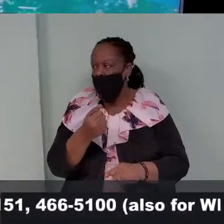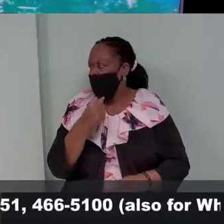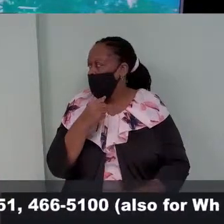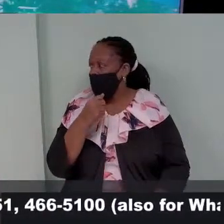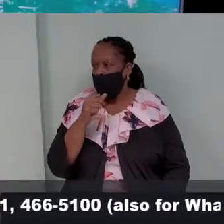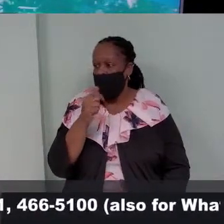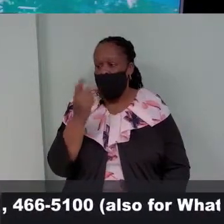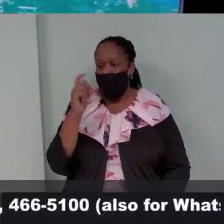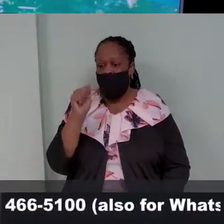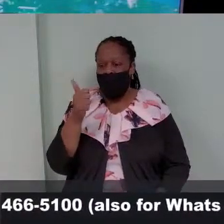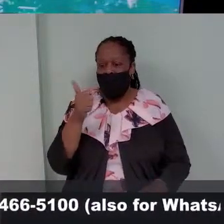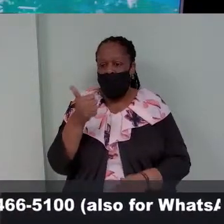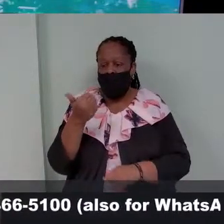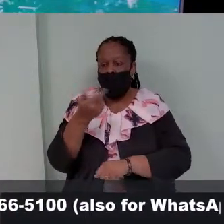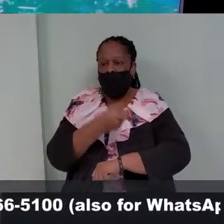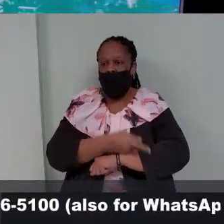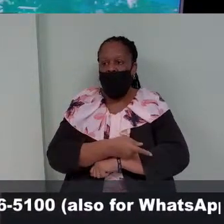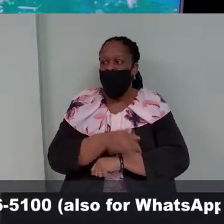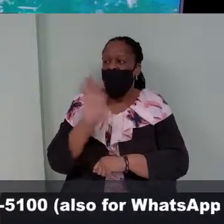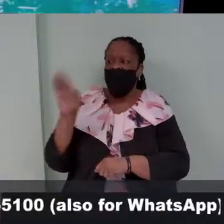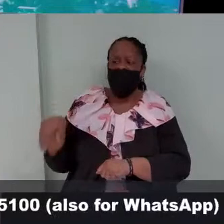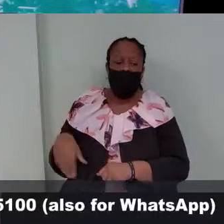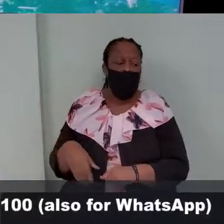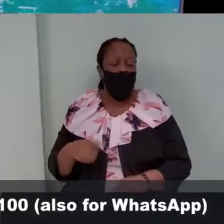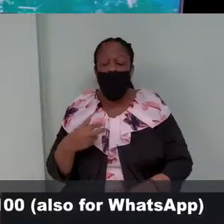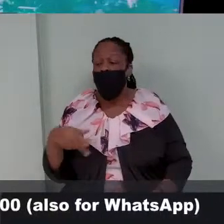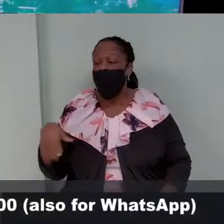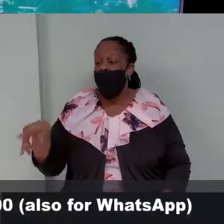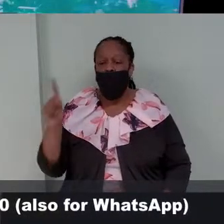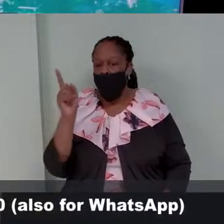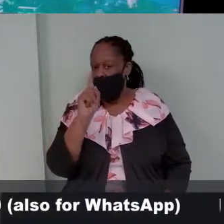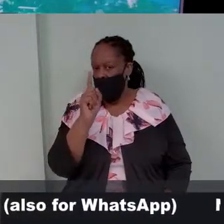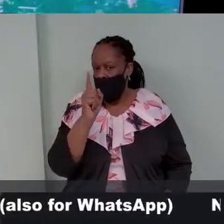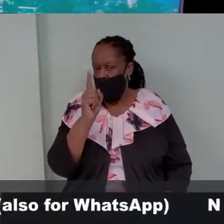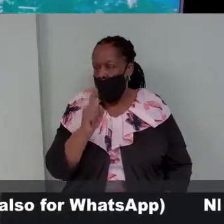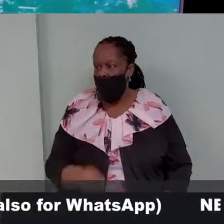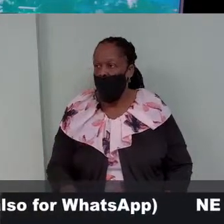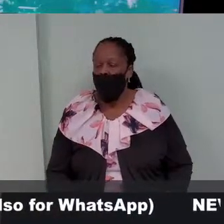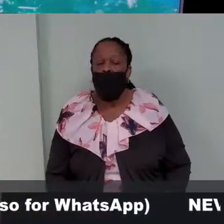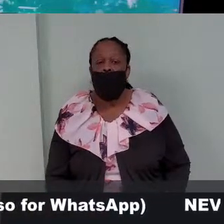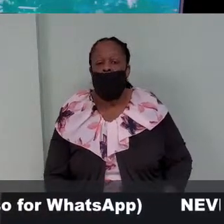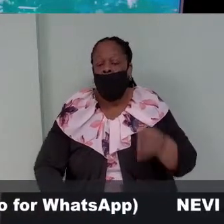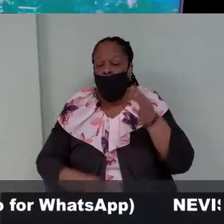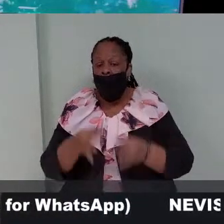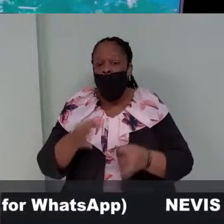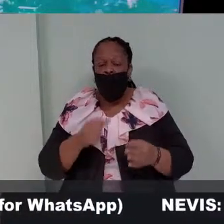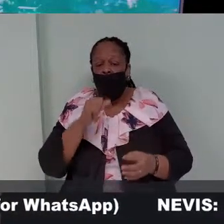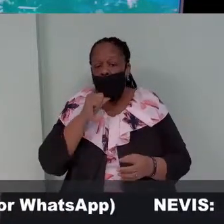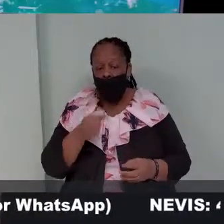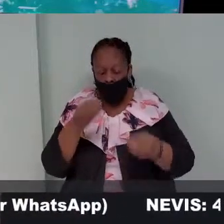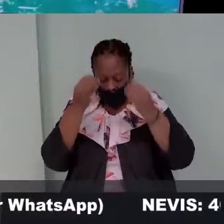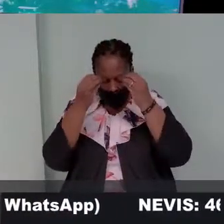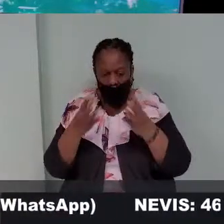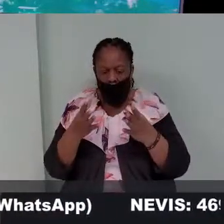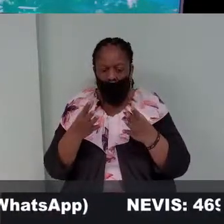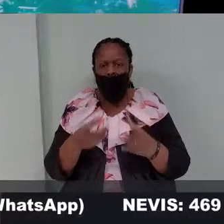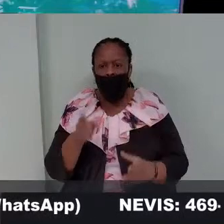our regulations are strong, and anyone who violates these regulations will have to be